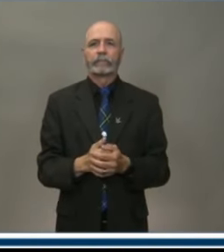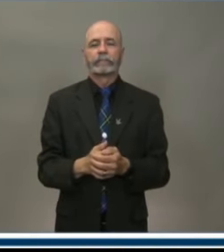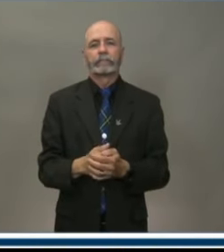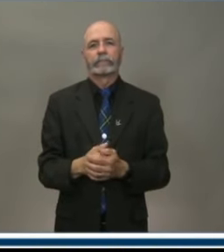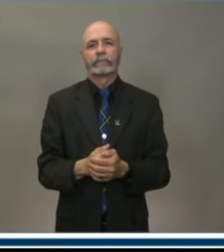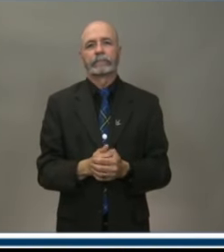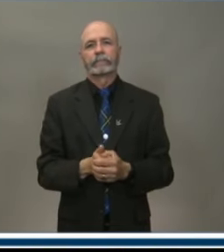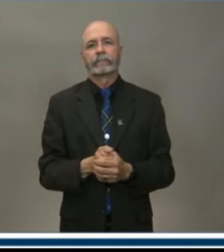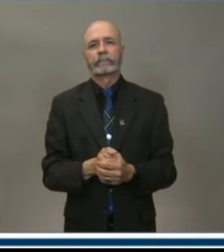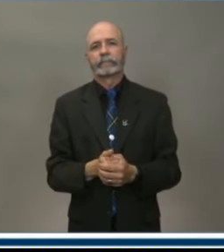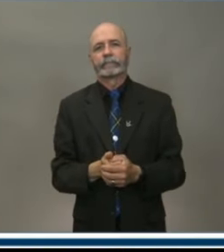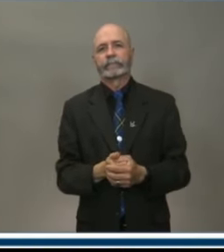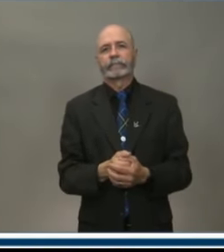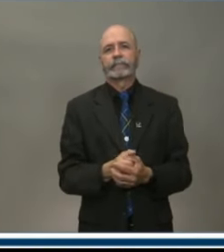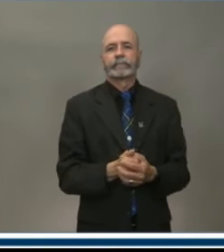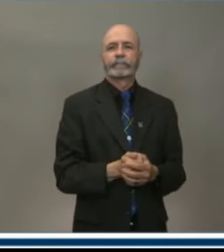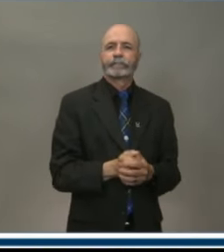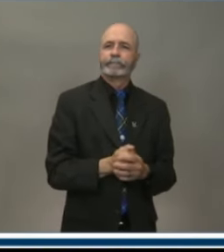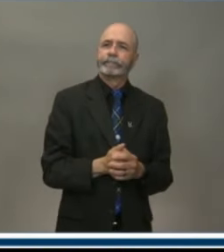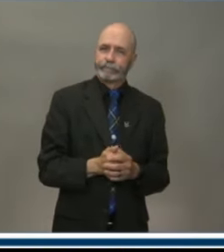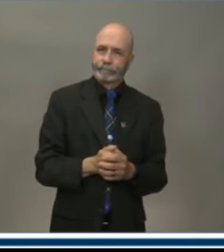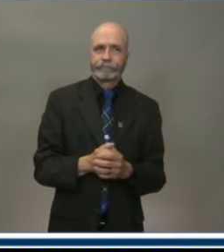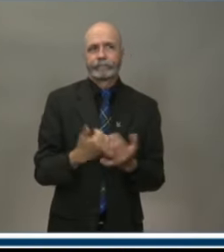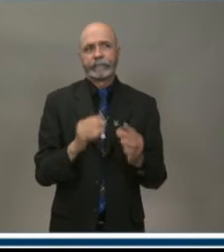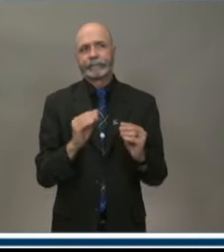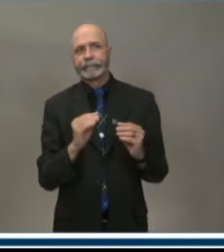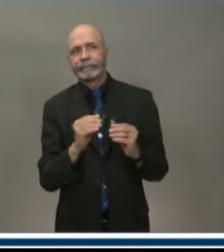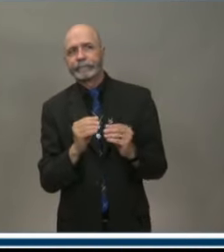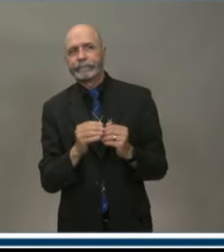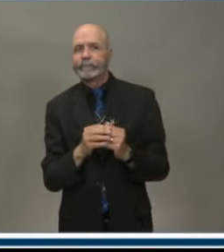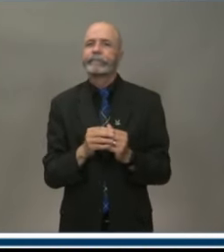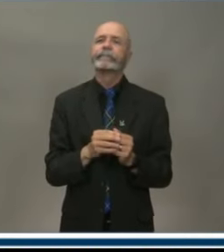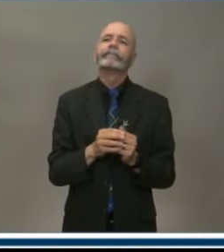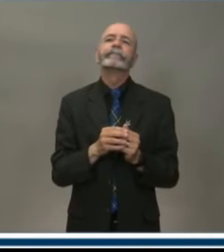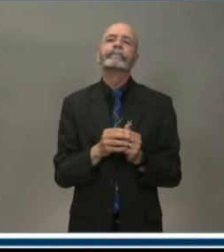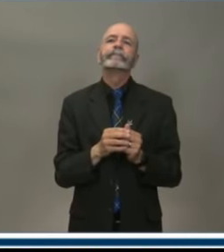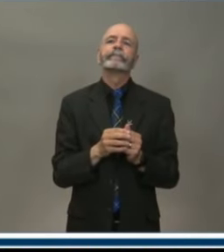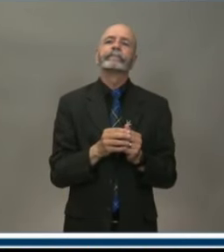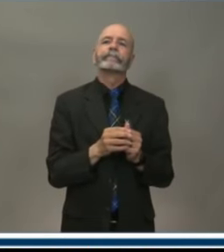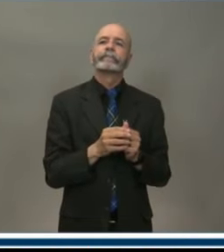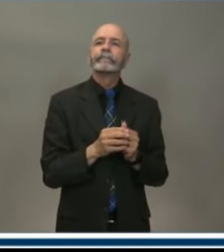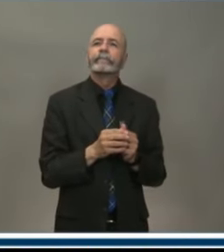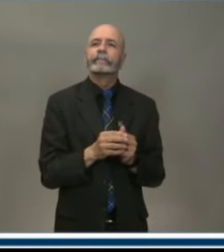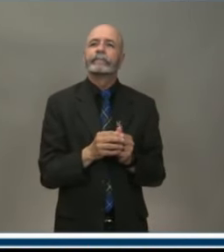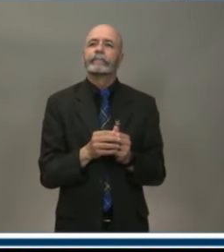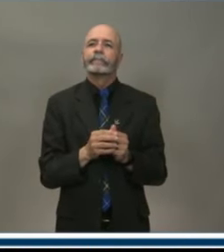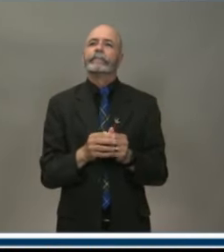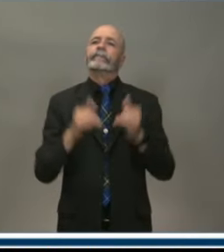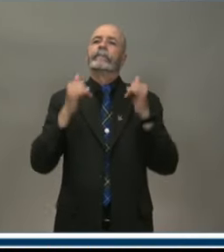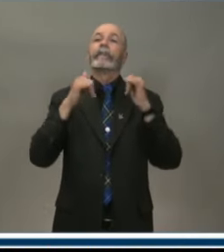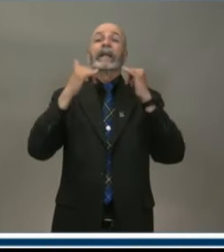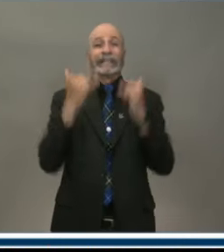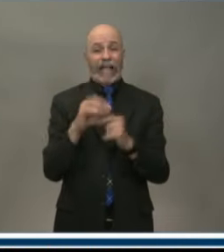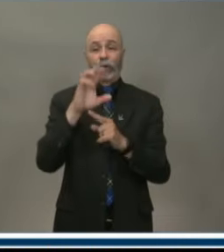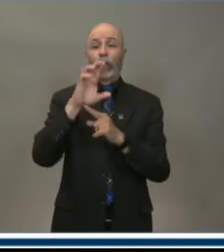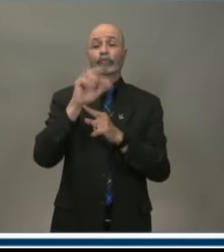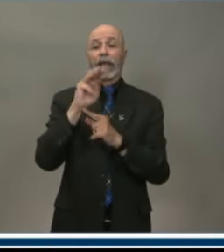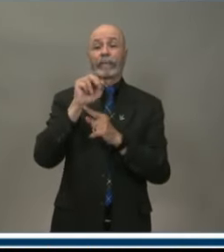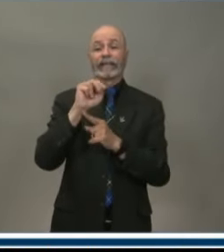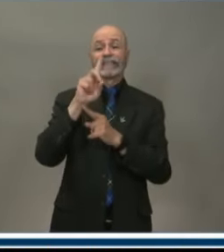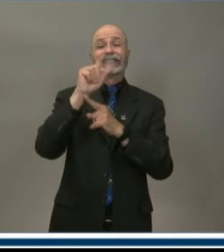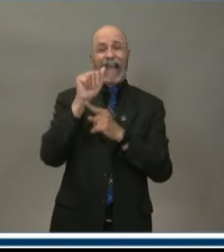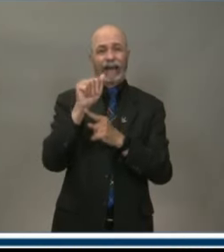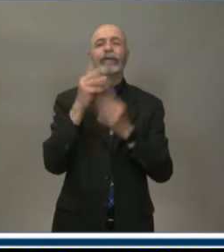Moving on, I want to recognize that Ramadan began last night and will continue until the evening of